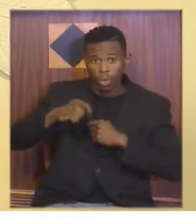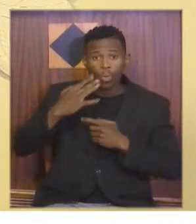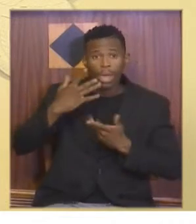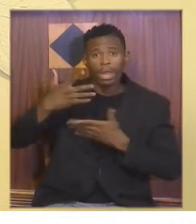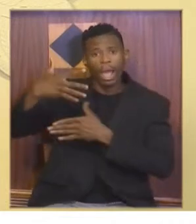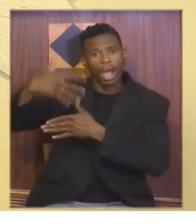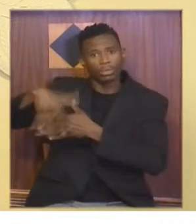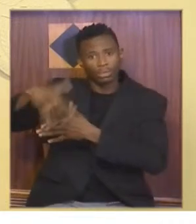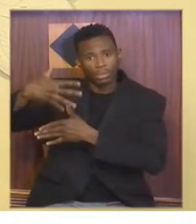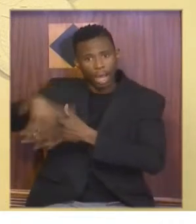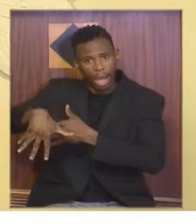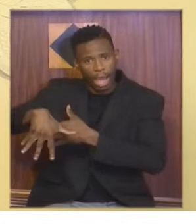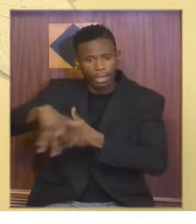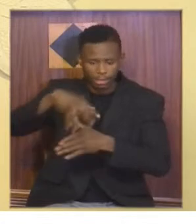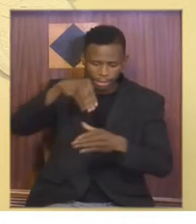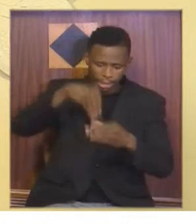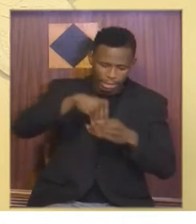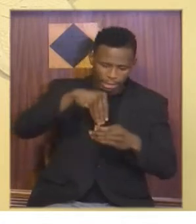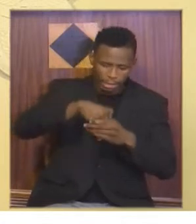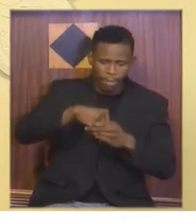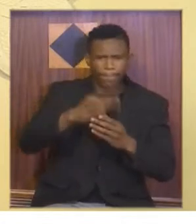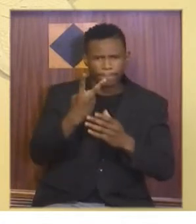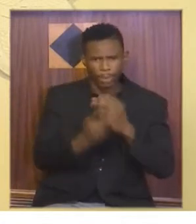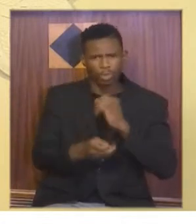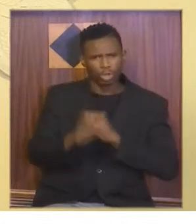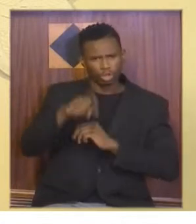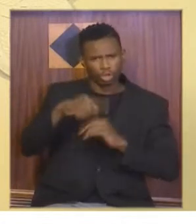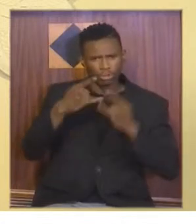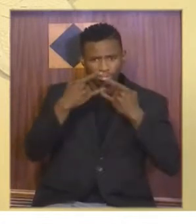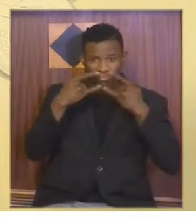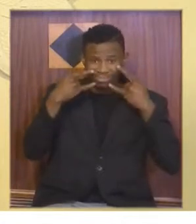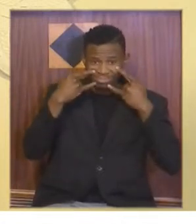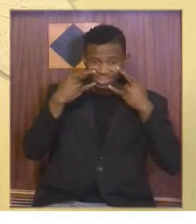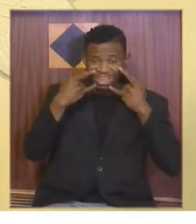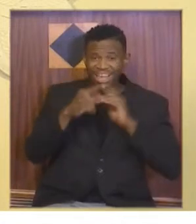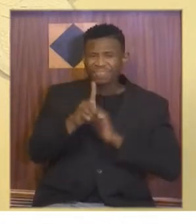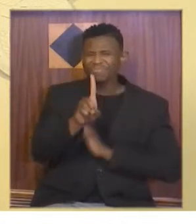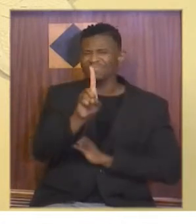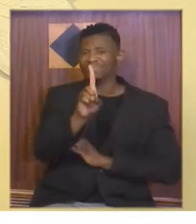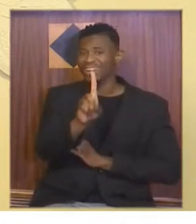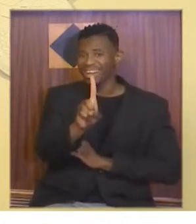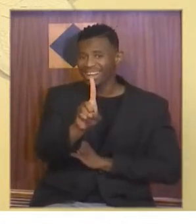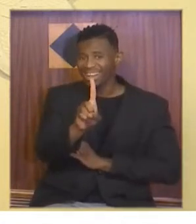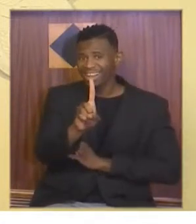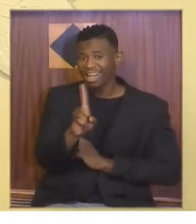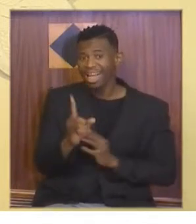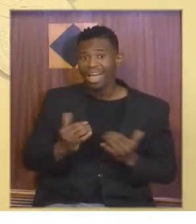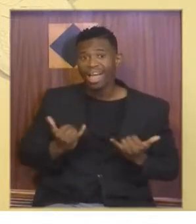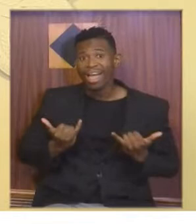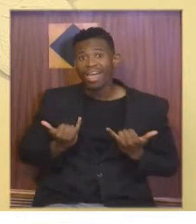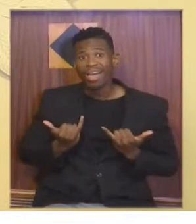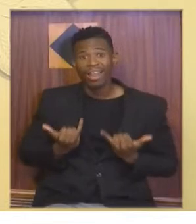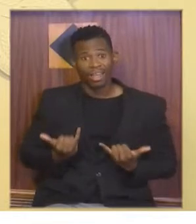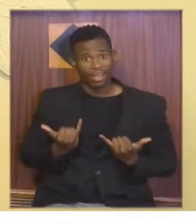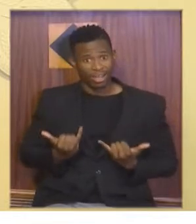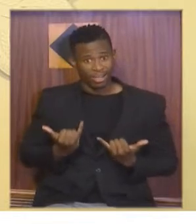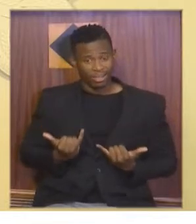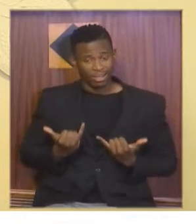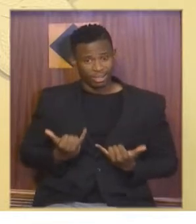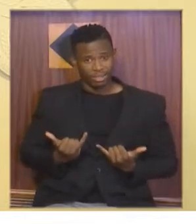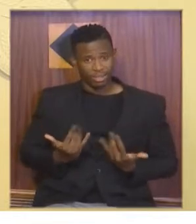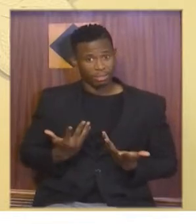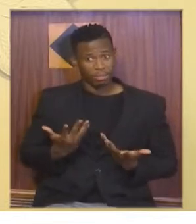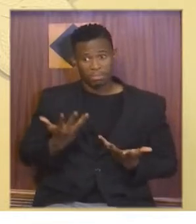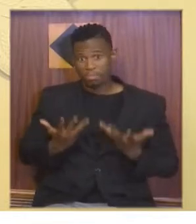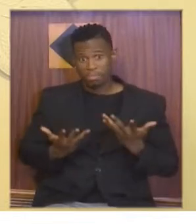public indoor spaces. However, a mask is not required when